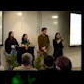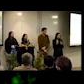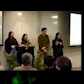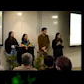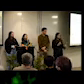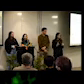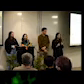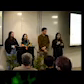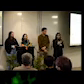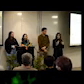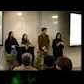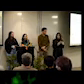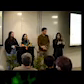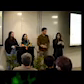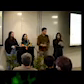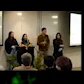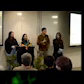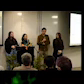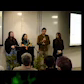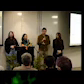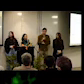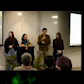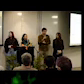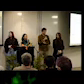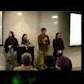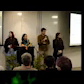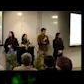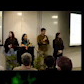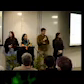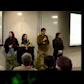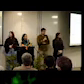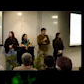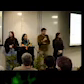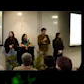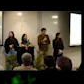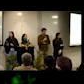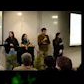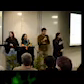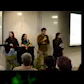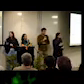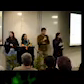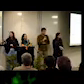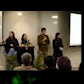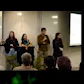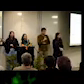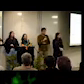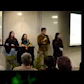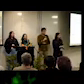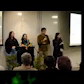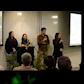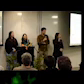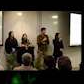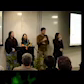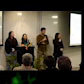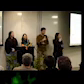or has there been any studies on that, if you know of? Not that I'm aware of, but I think there are